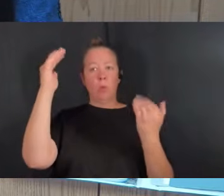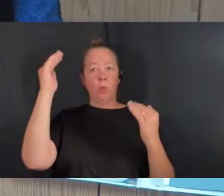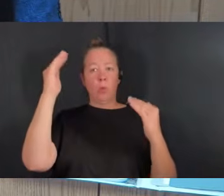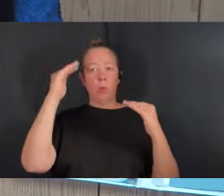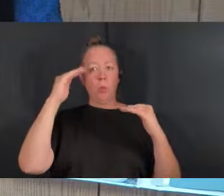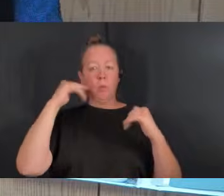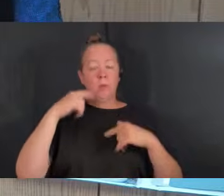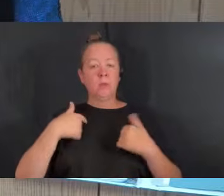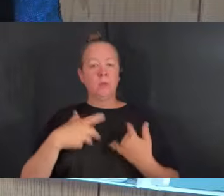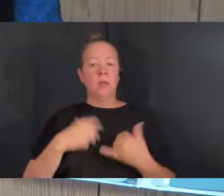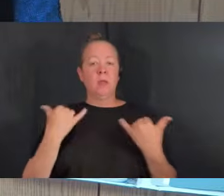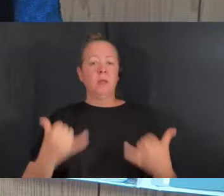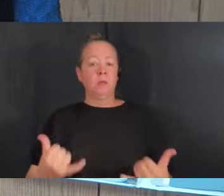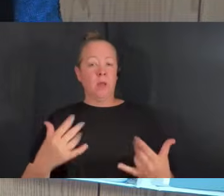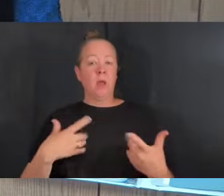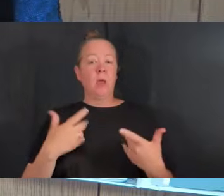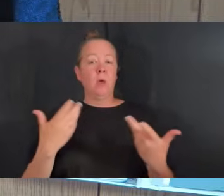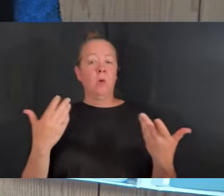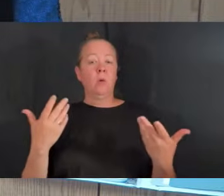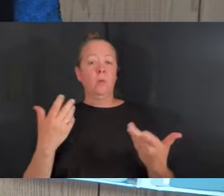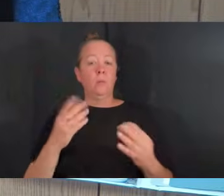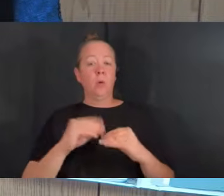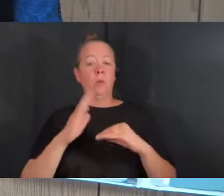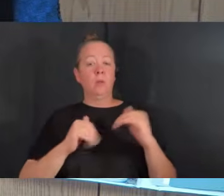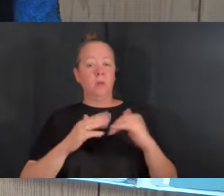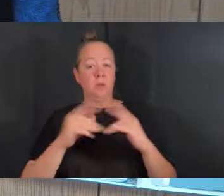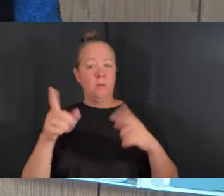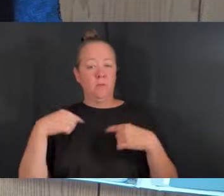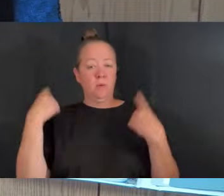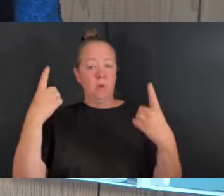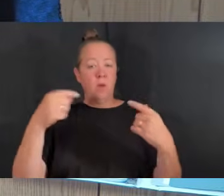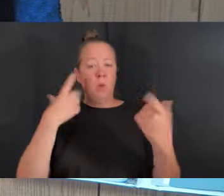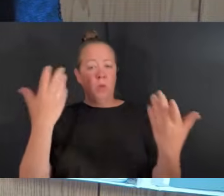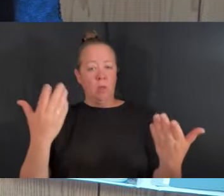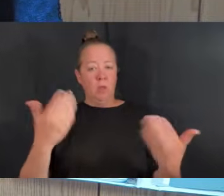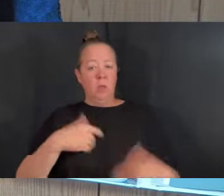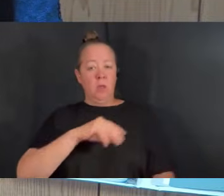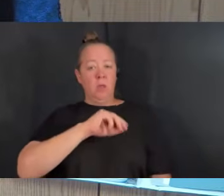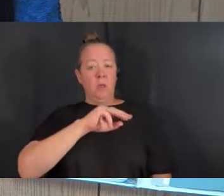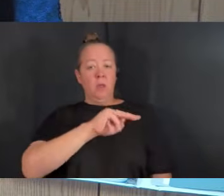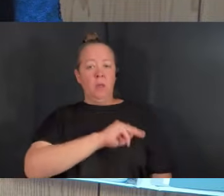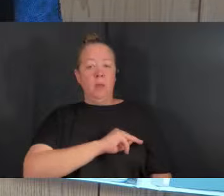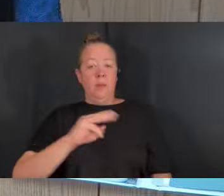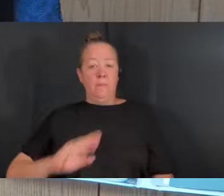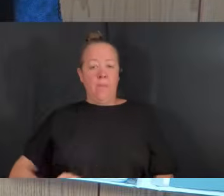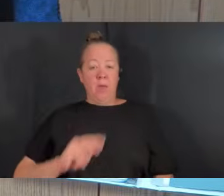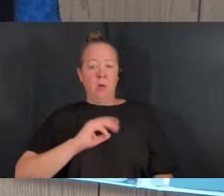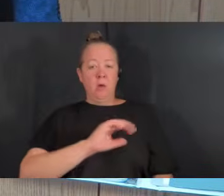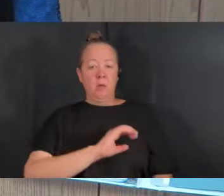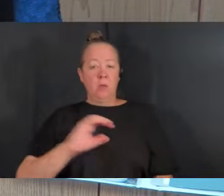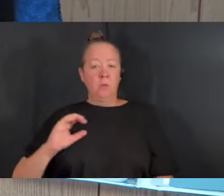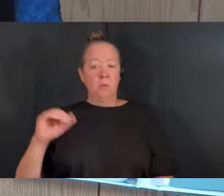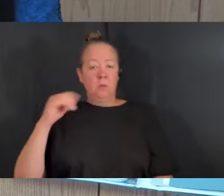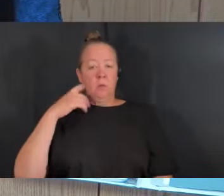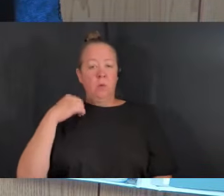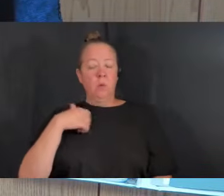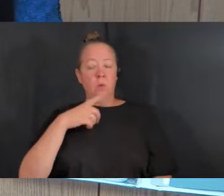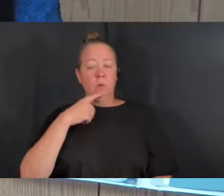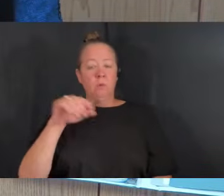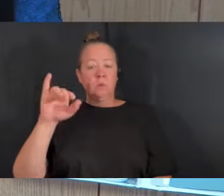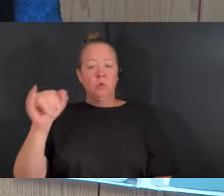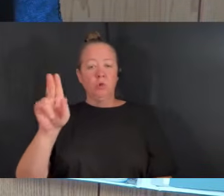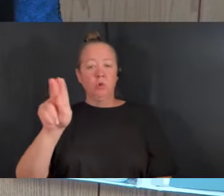Mayor and Council, do hereby proclaim June 20th, 2026 as Juneteenth Celebration Day in the town of Cheverly, and